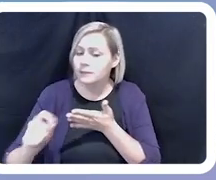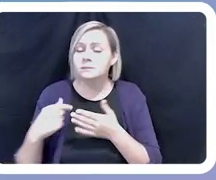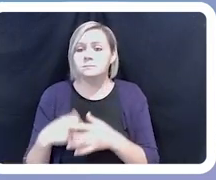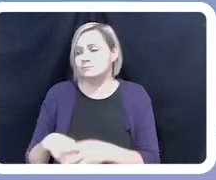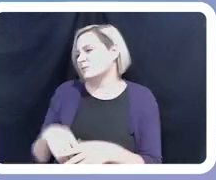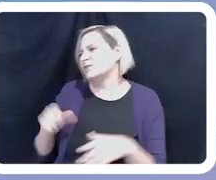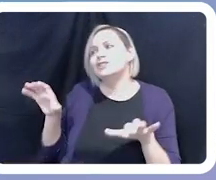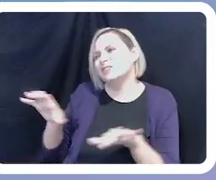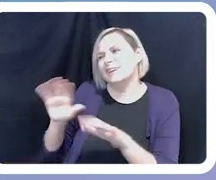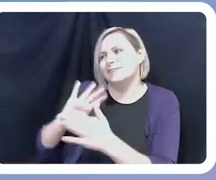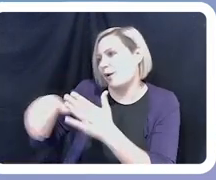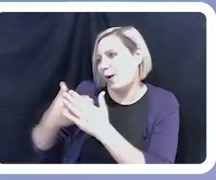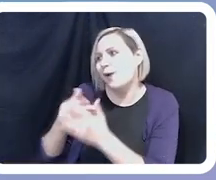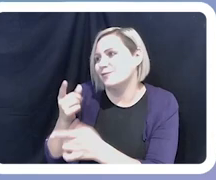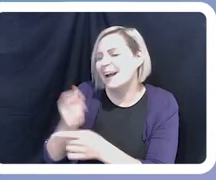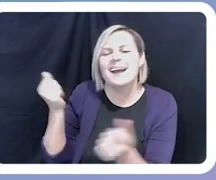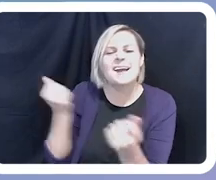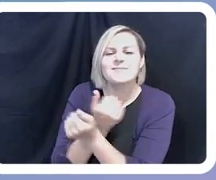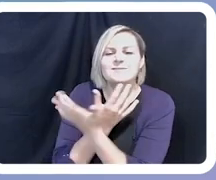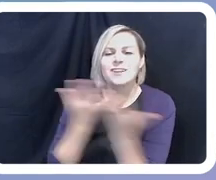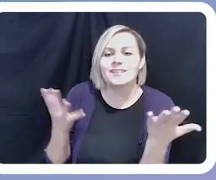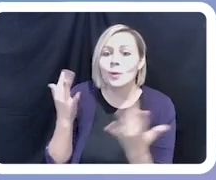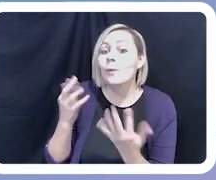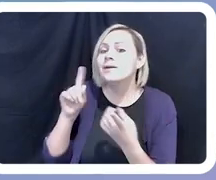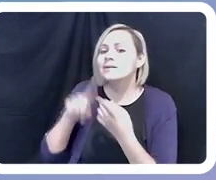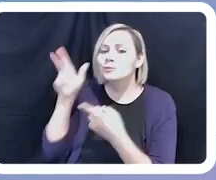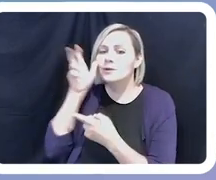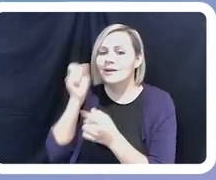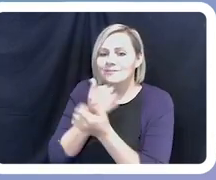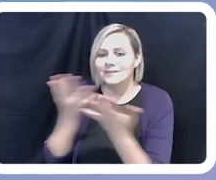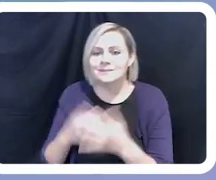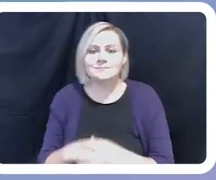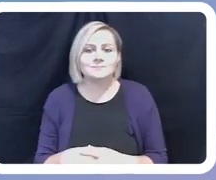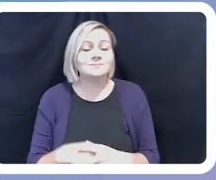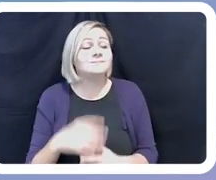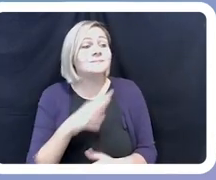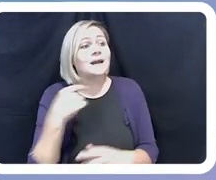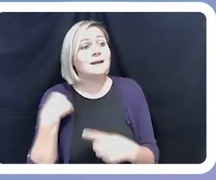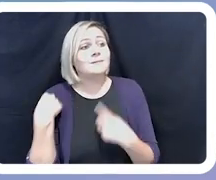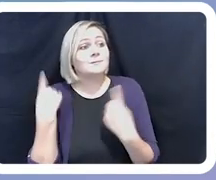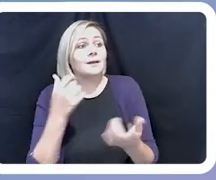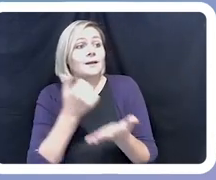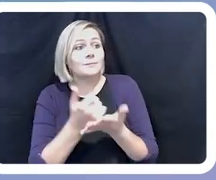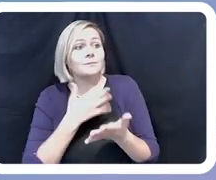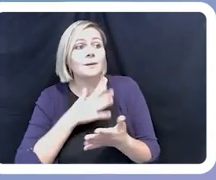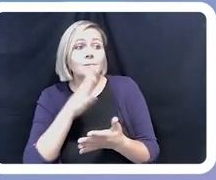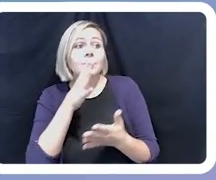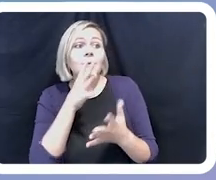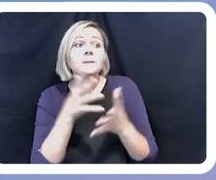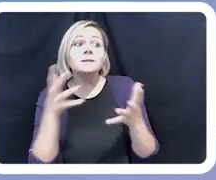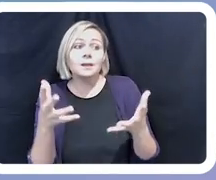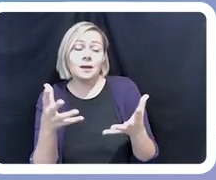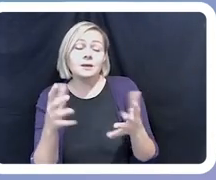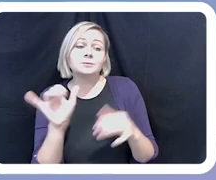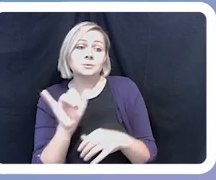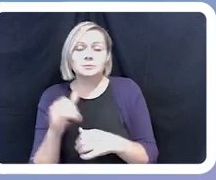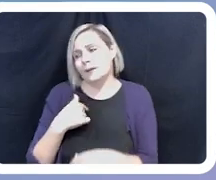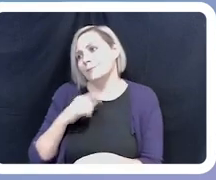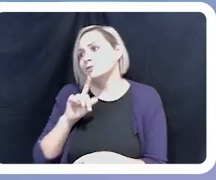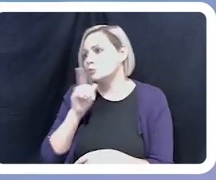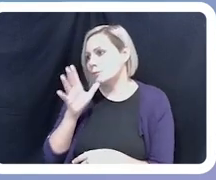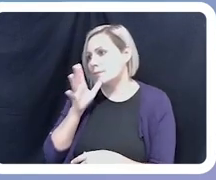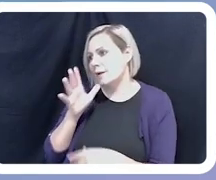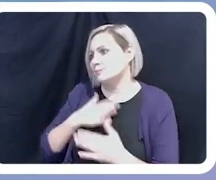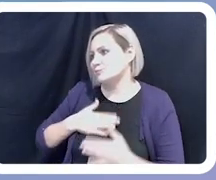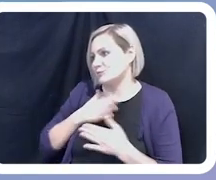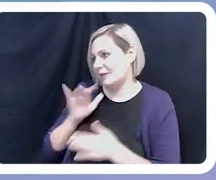do a lot. And she does it all, basically. Everything. Just wait till you hear it all. And I've been helping my mom out a lot as well. I